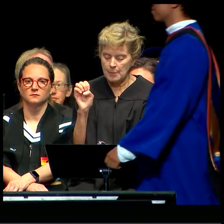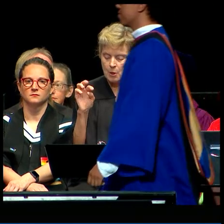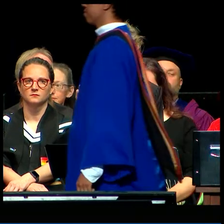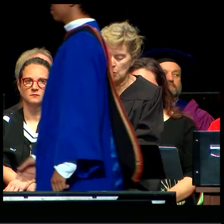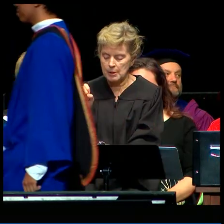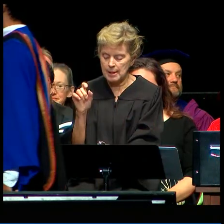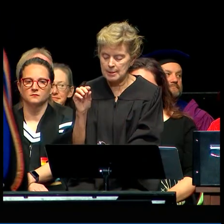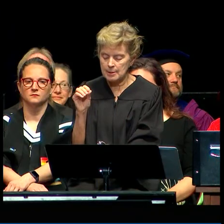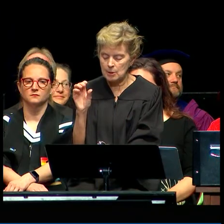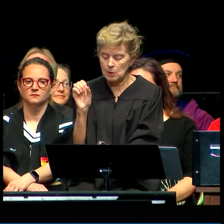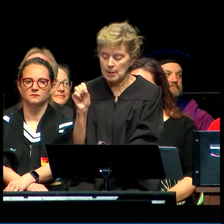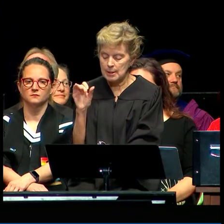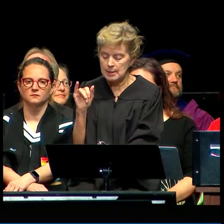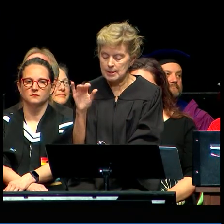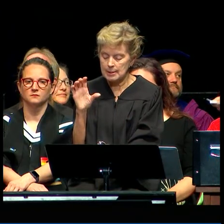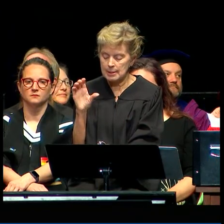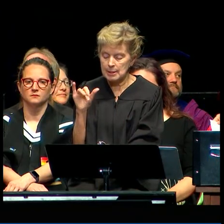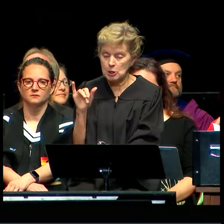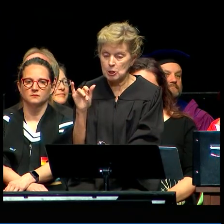Ernesto Siciliano.